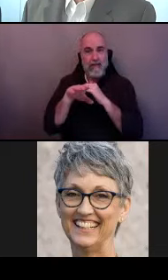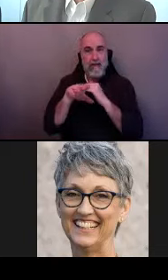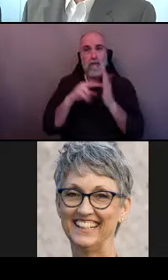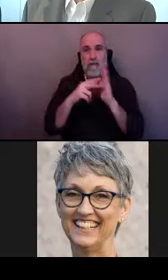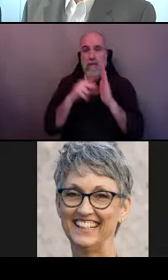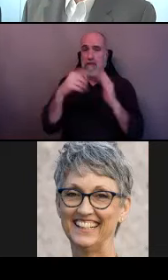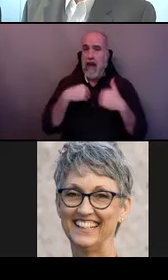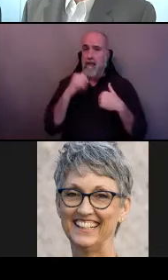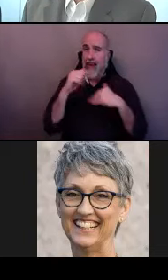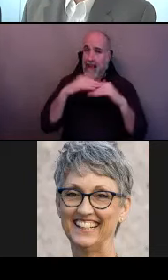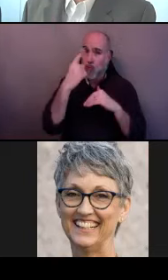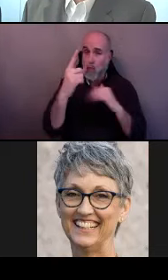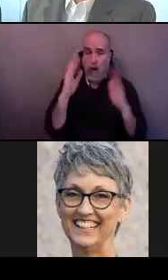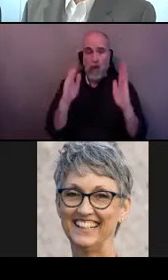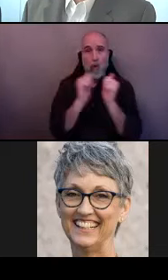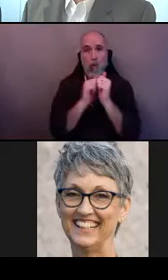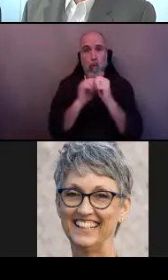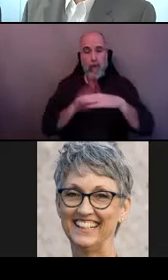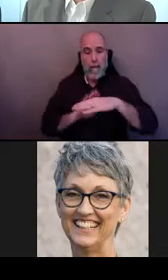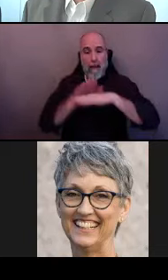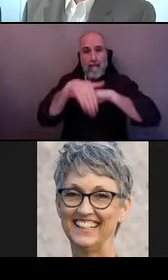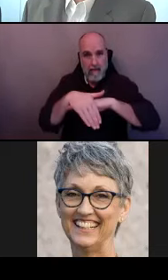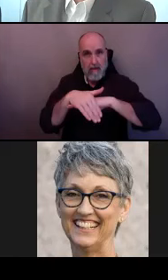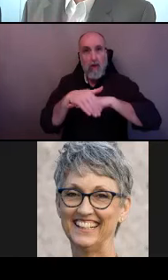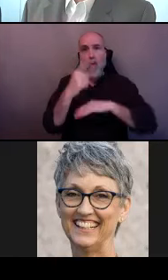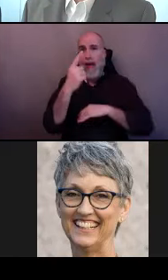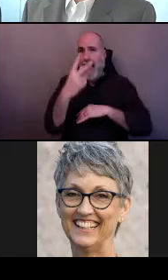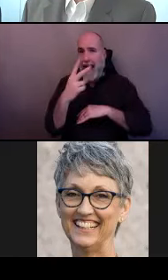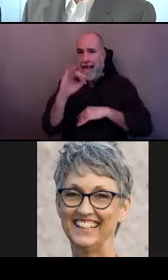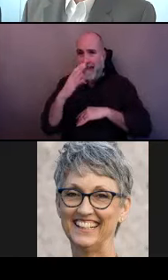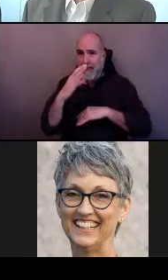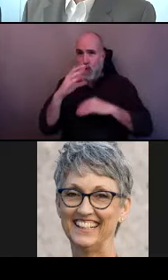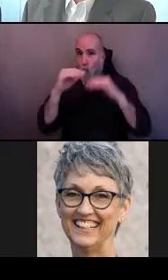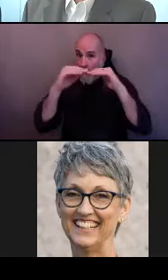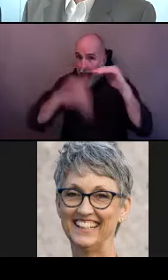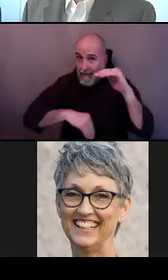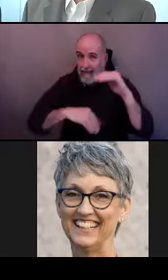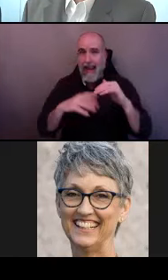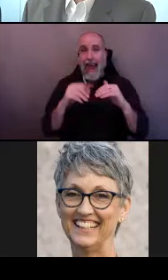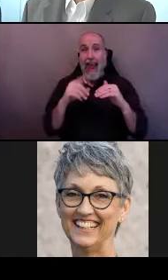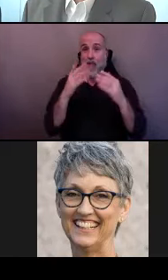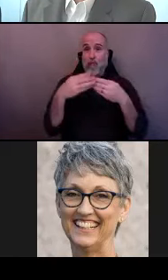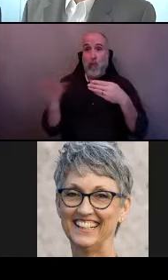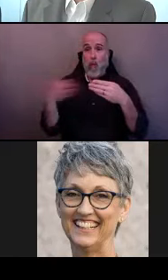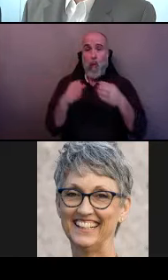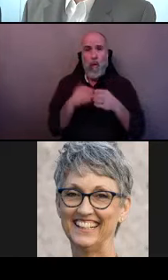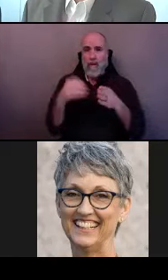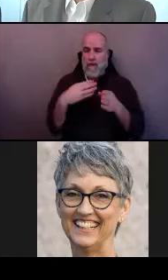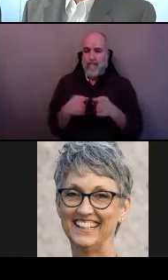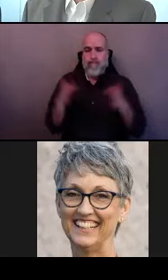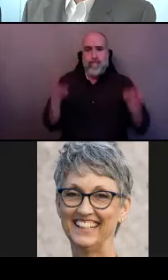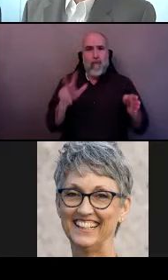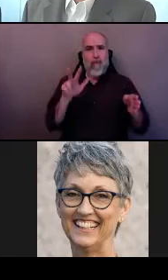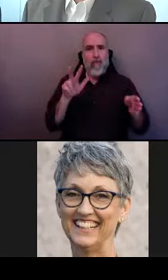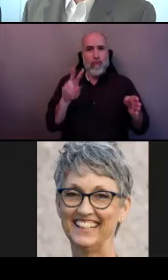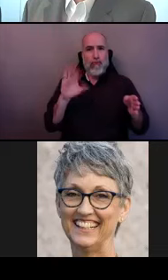entrance with a beveled threshold of 1/2 inch or less and a door with a clear width of at least 32 inches.